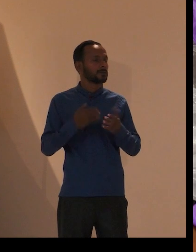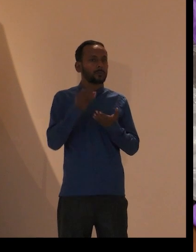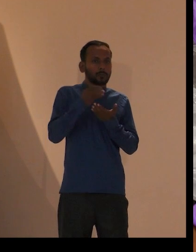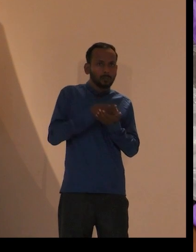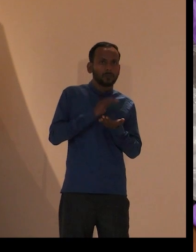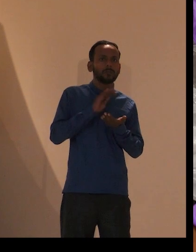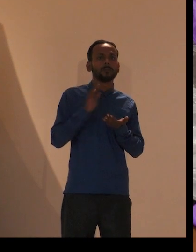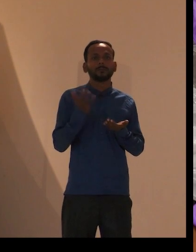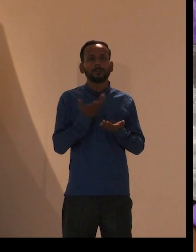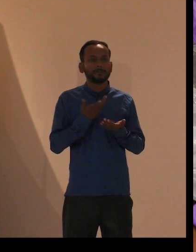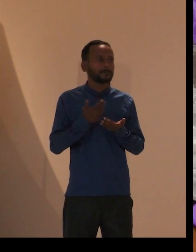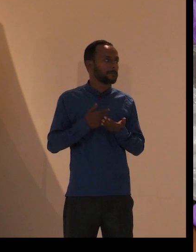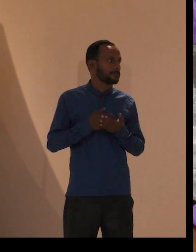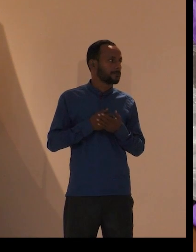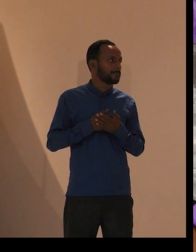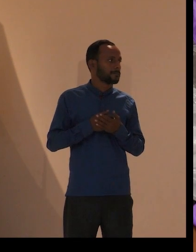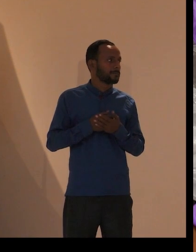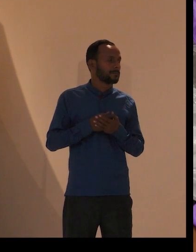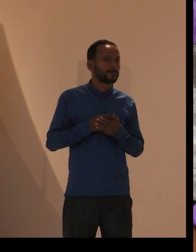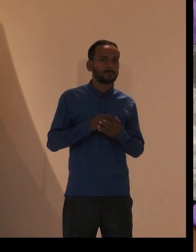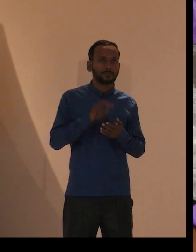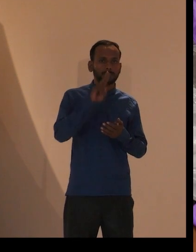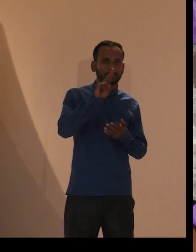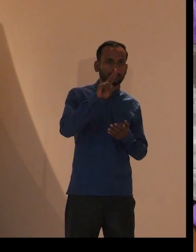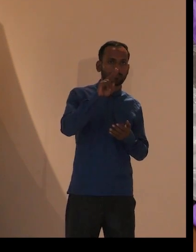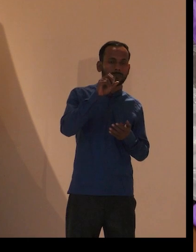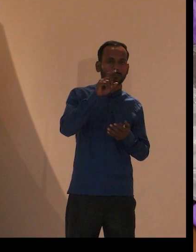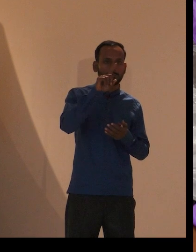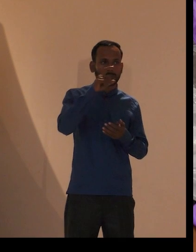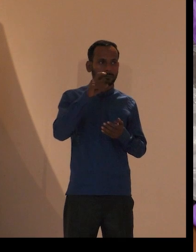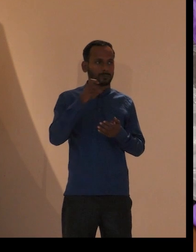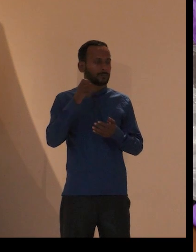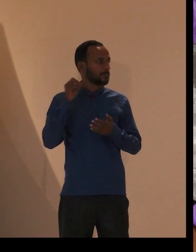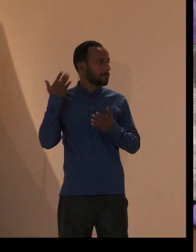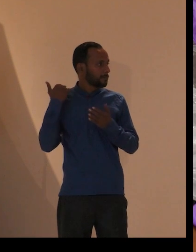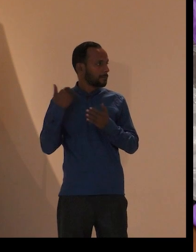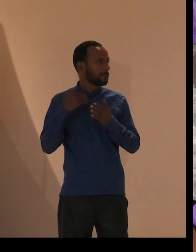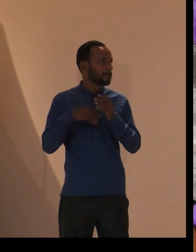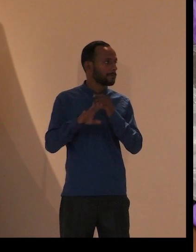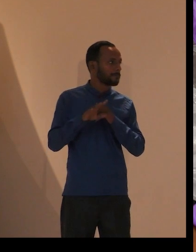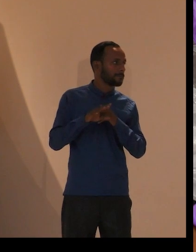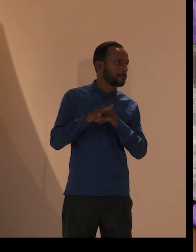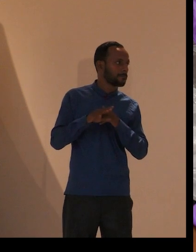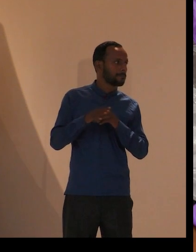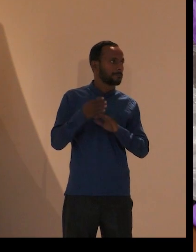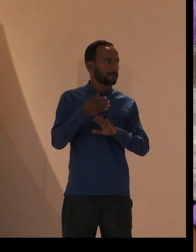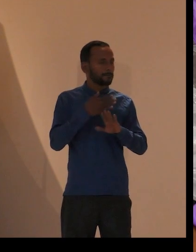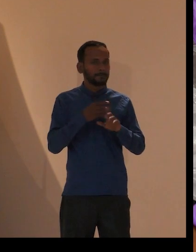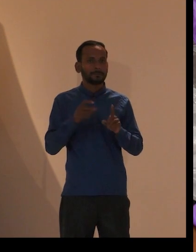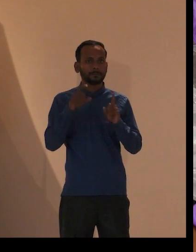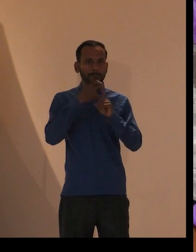case, in 2017, the museum underwent a major upgradation, and we called in INTAC from New